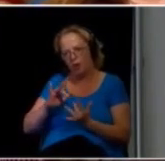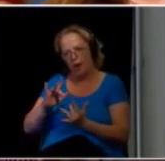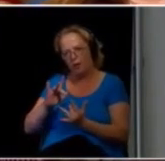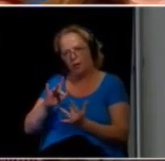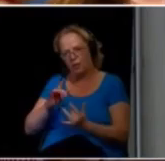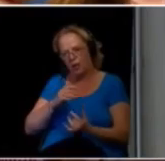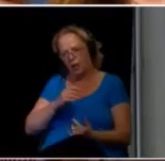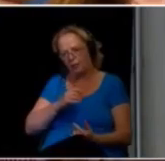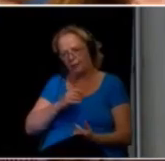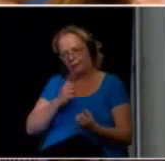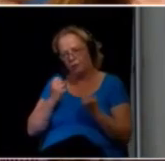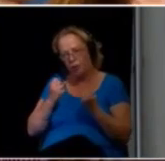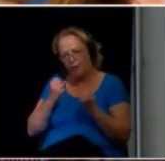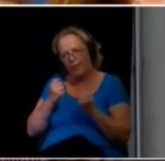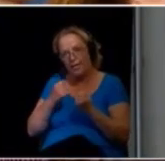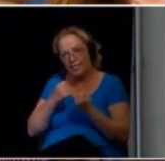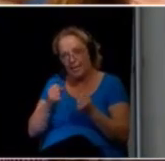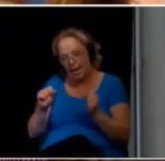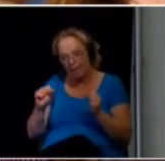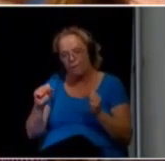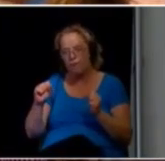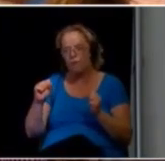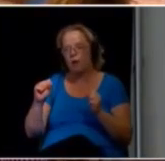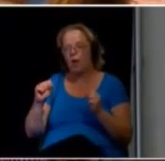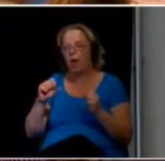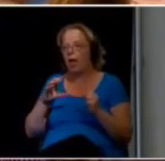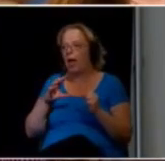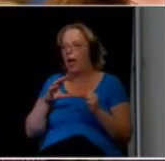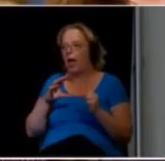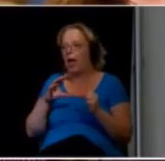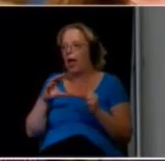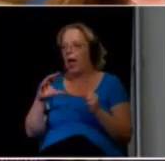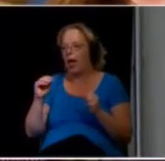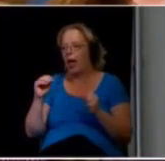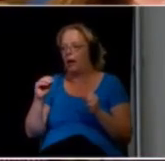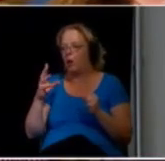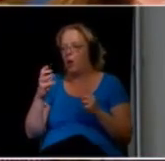highways specifically. And also, I want to know if you're planning on